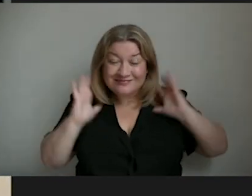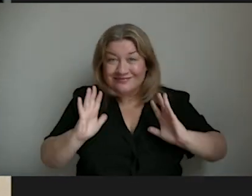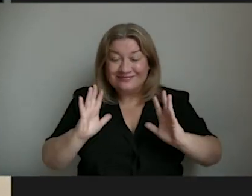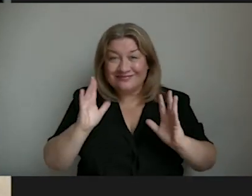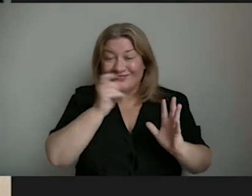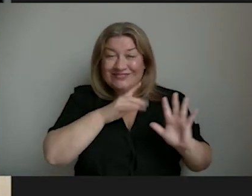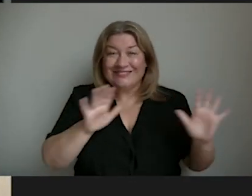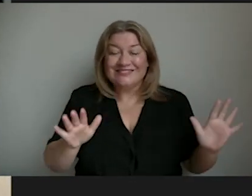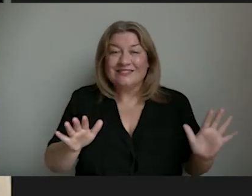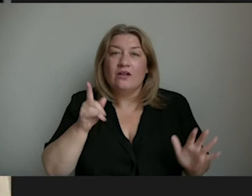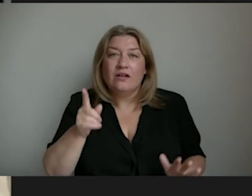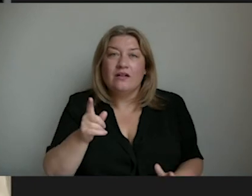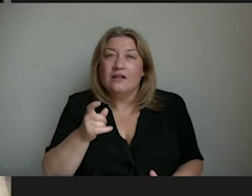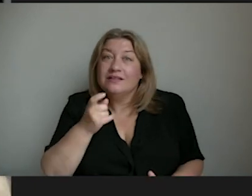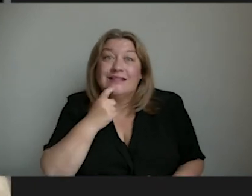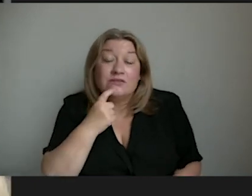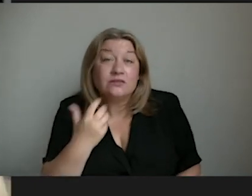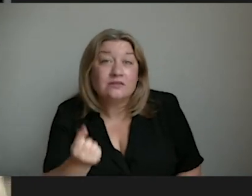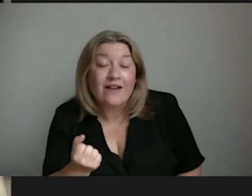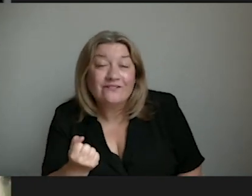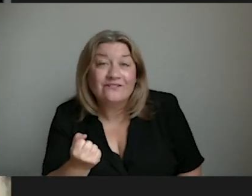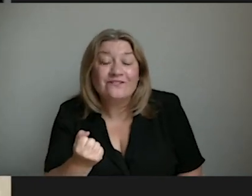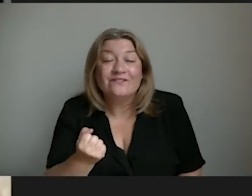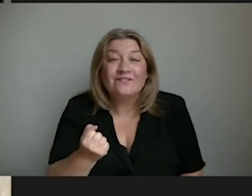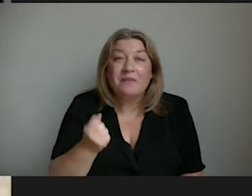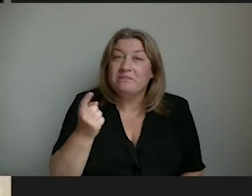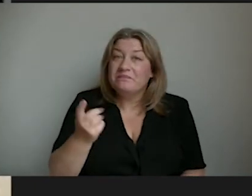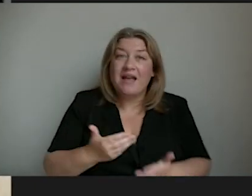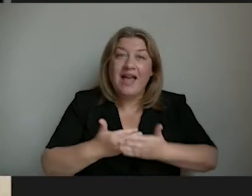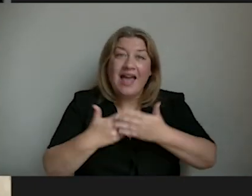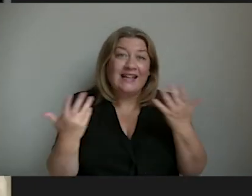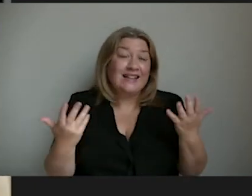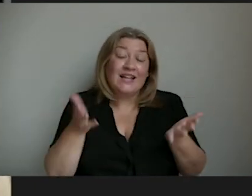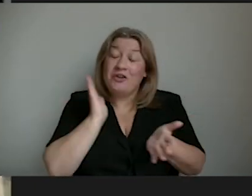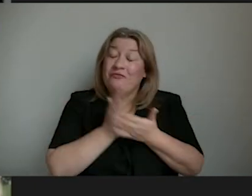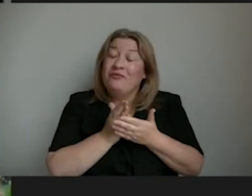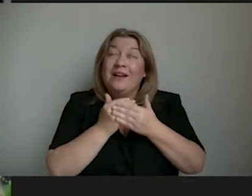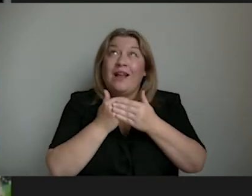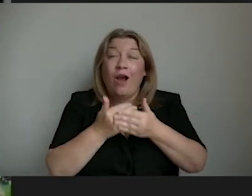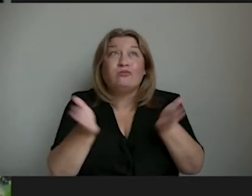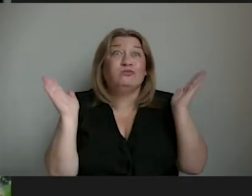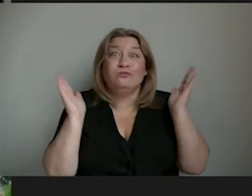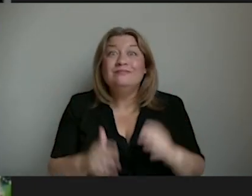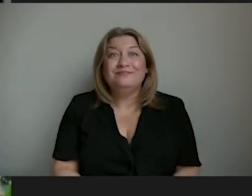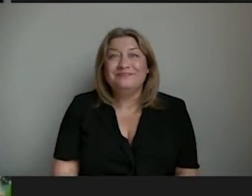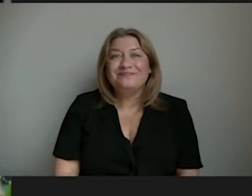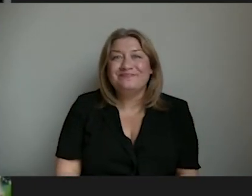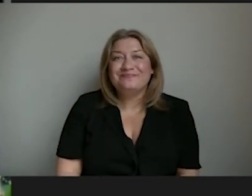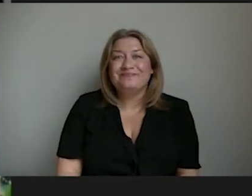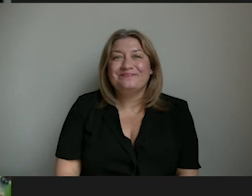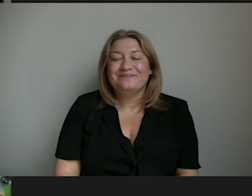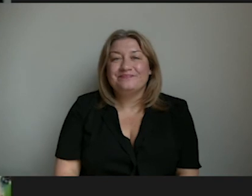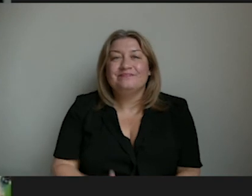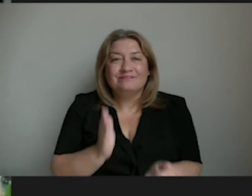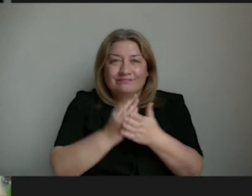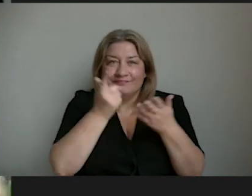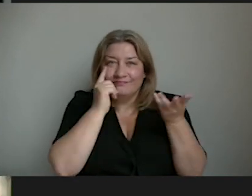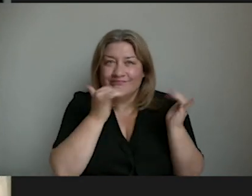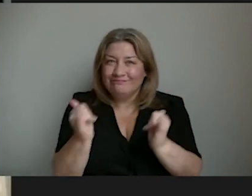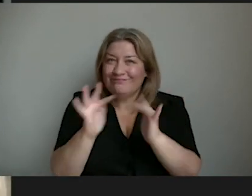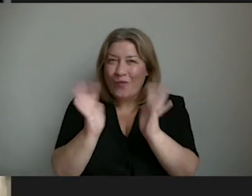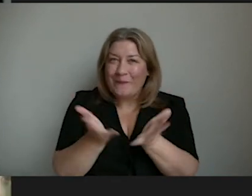hair cutting, or dental, or anything like that. We've really got a really broad range.